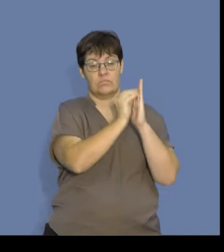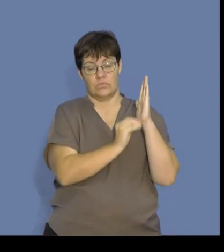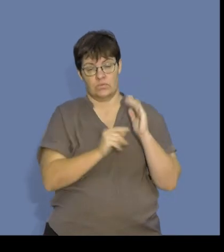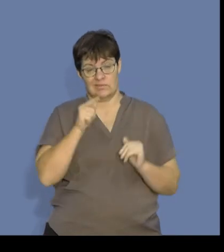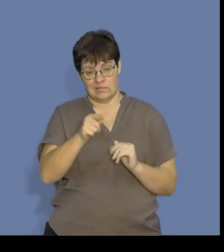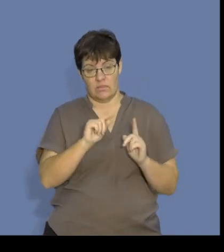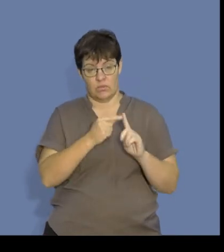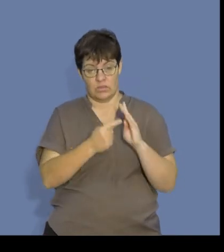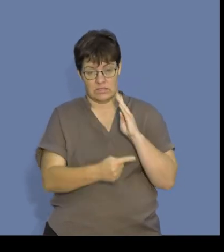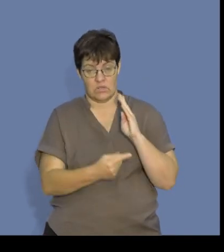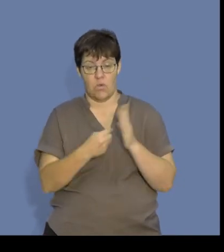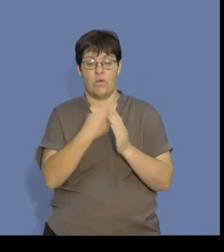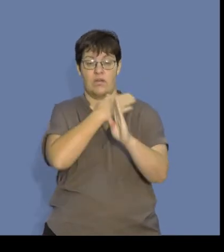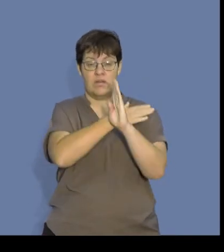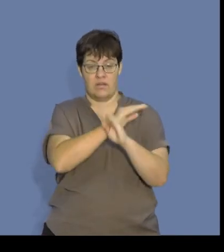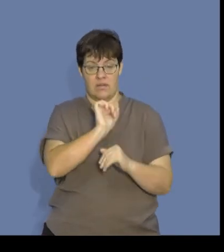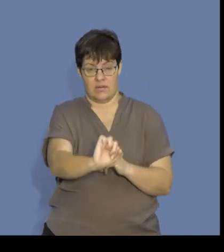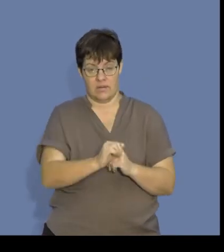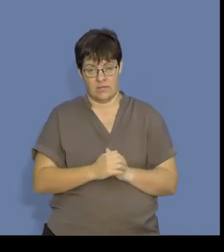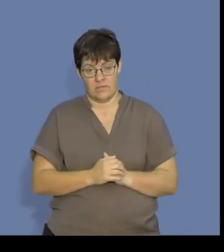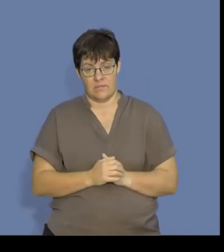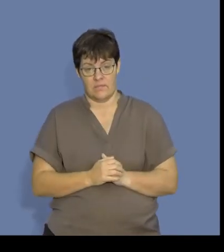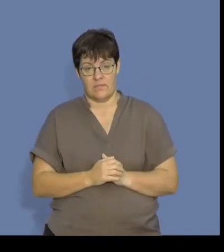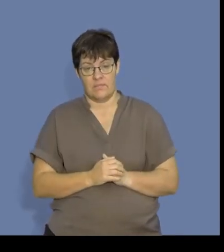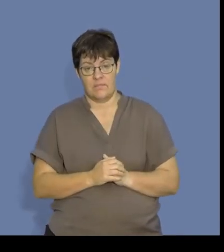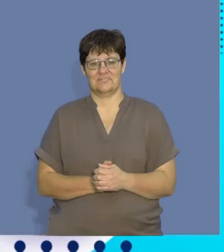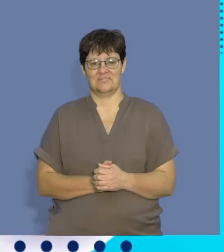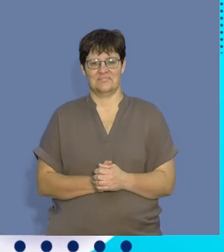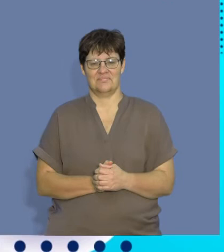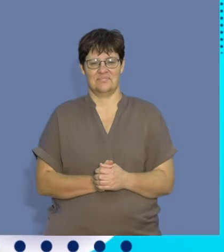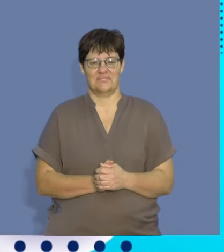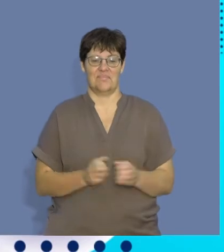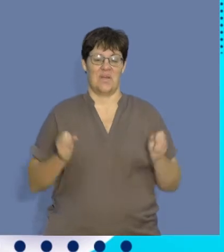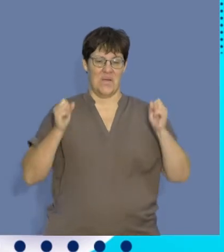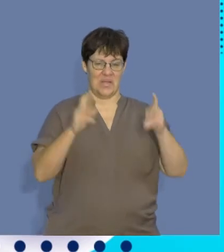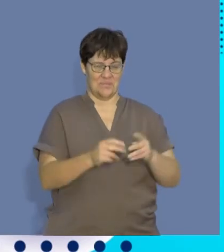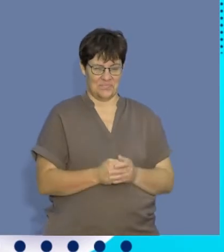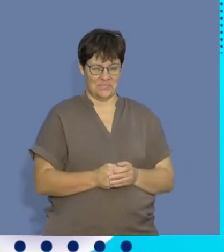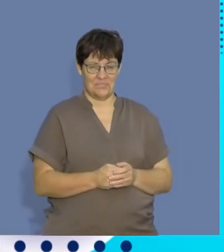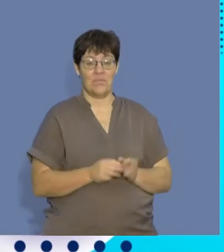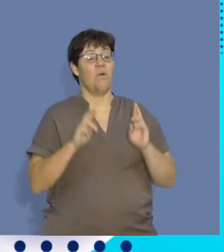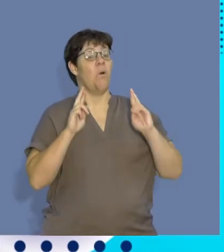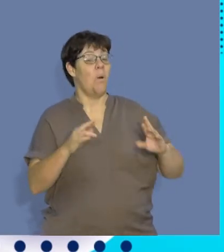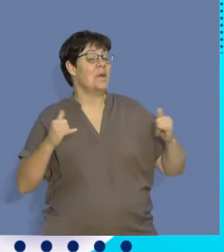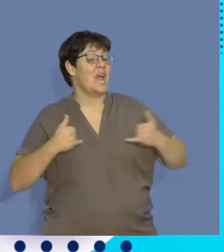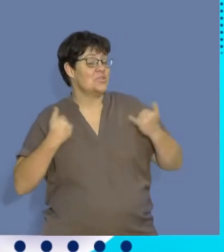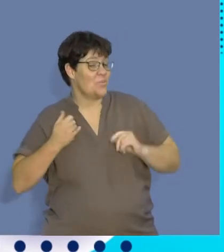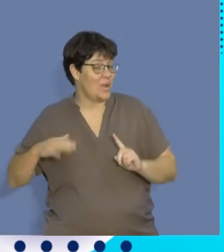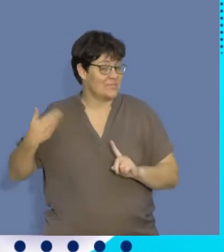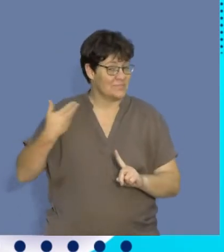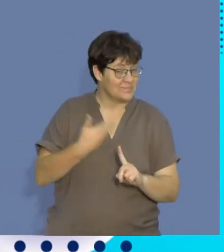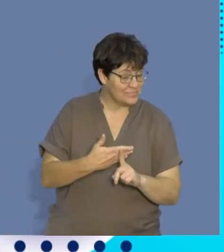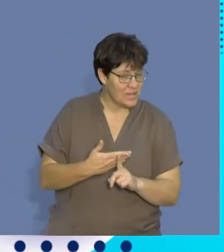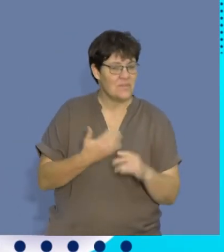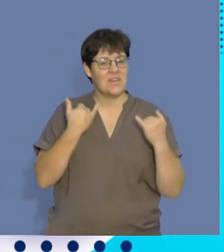is how we will plot those points on a Cartesian plane. All right, guys, I hope you've been enjoying what we've been looking at.